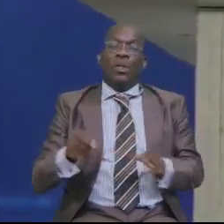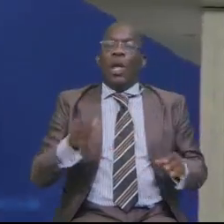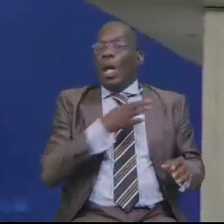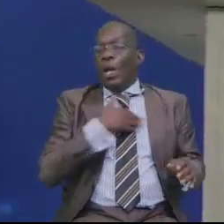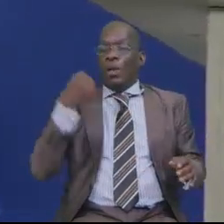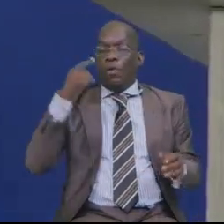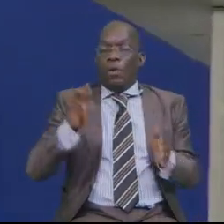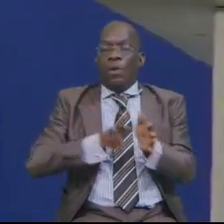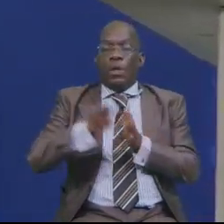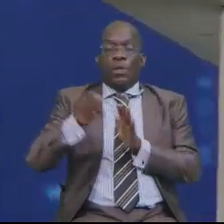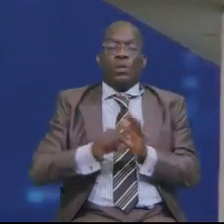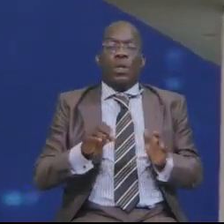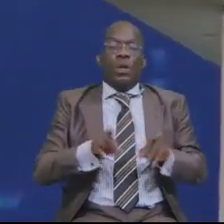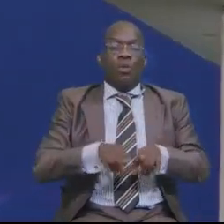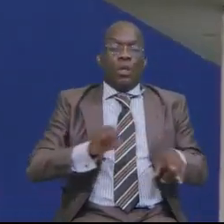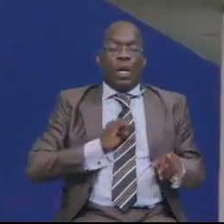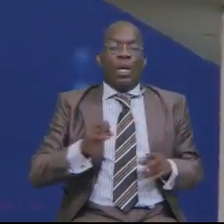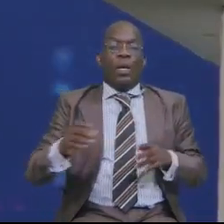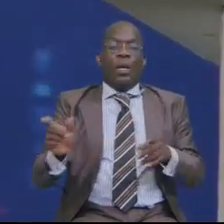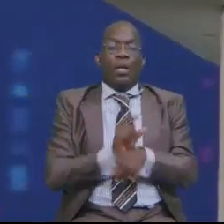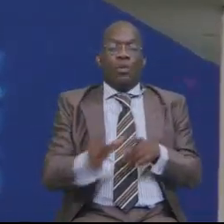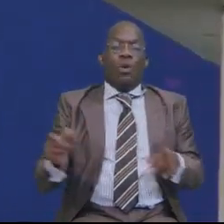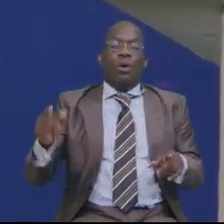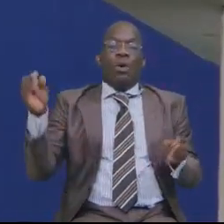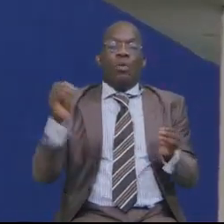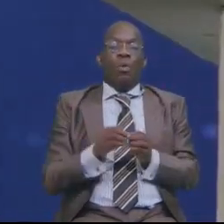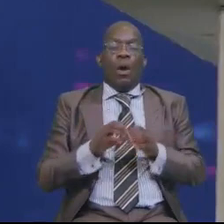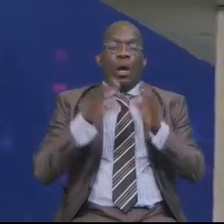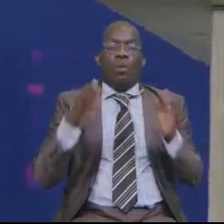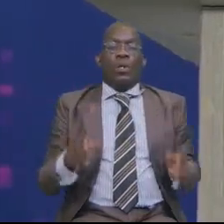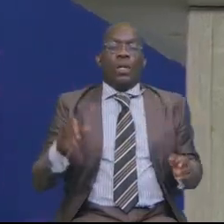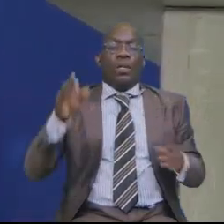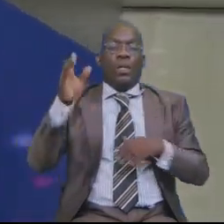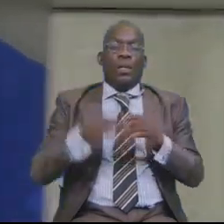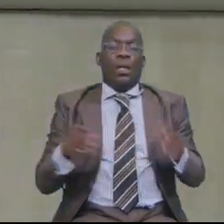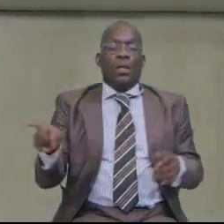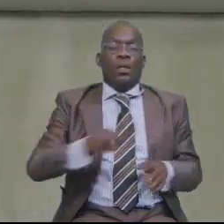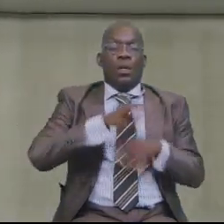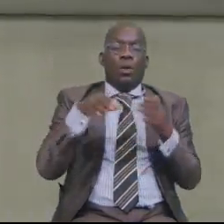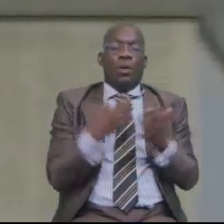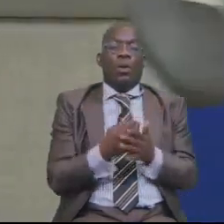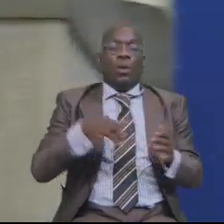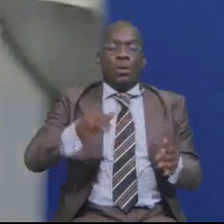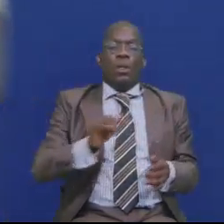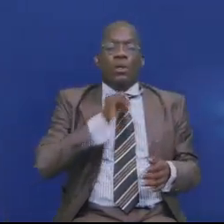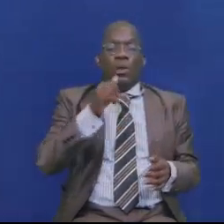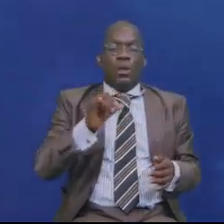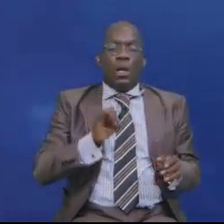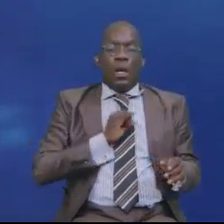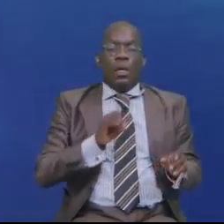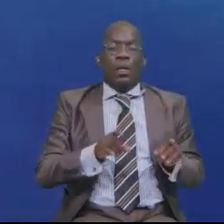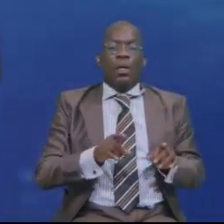more abundantly than they all, yet not I, but the grace